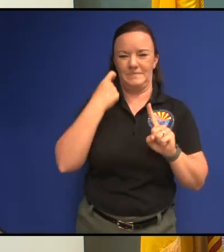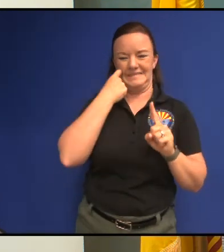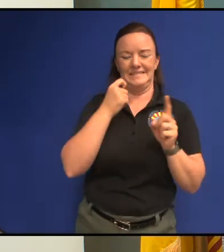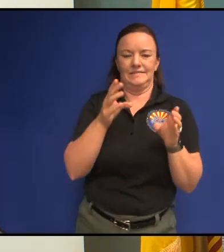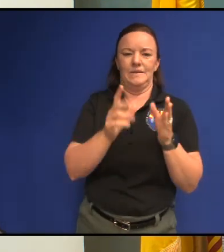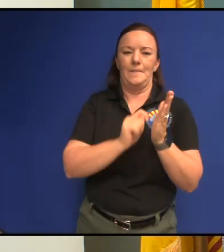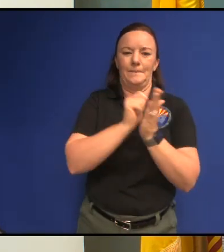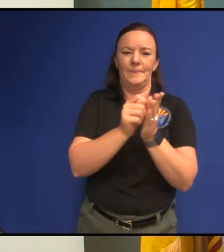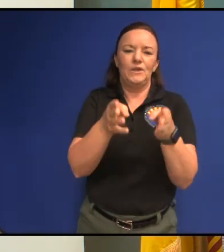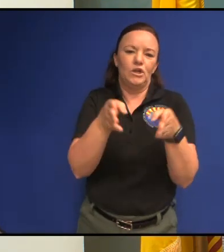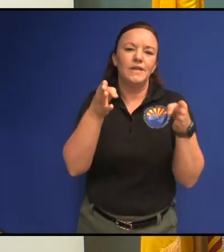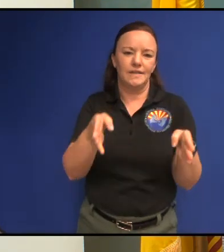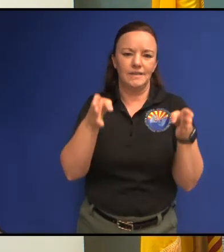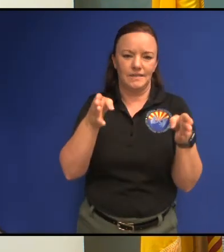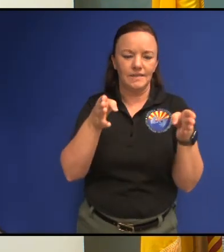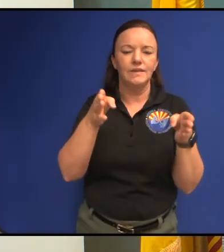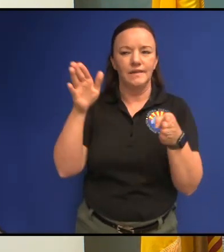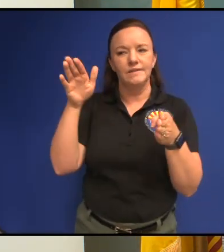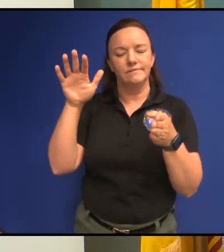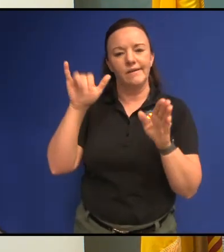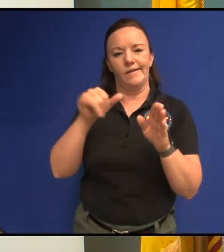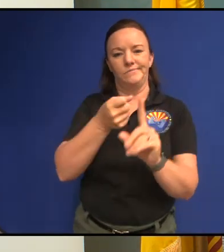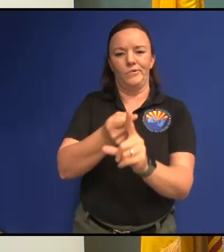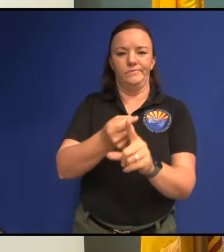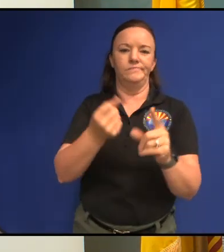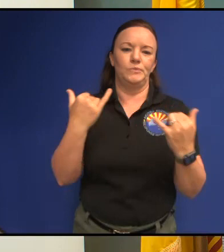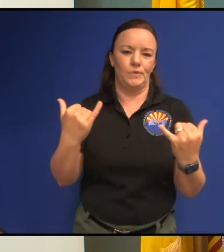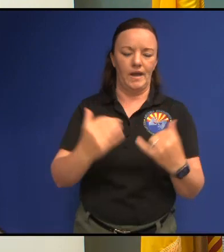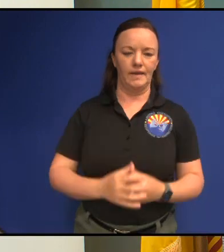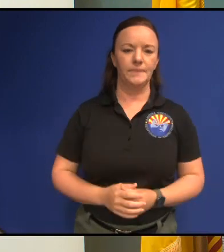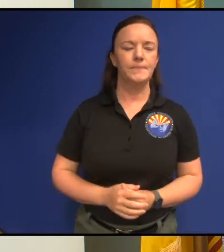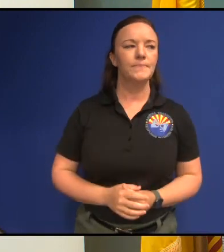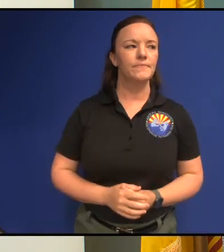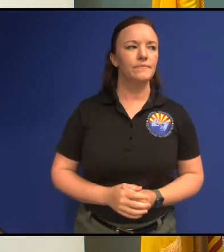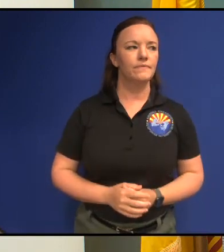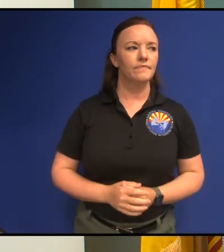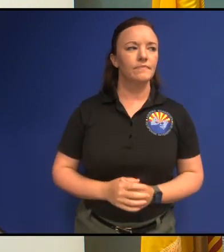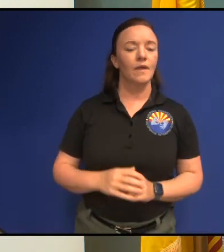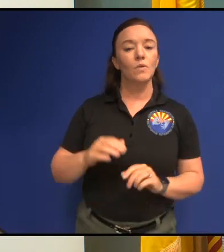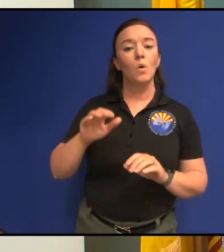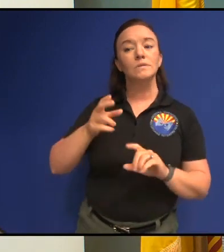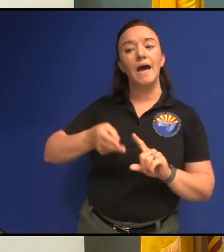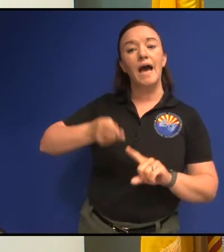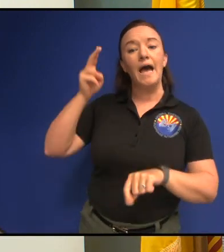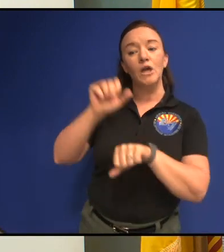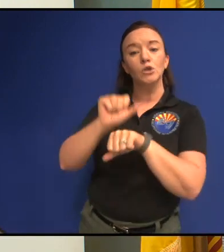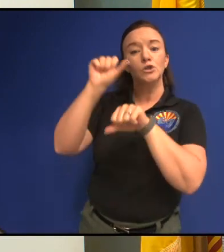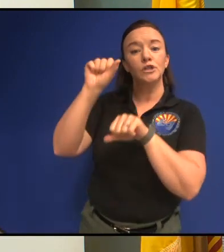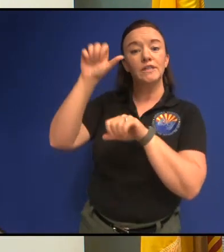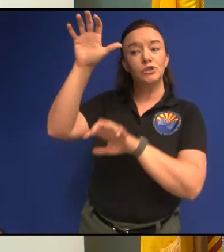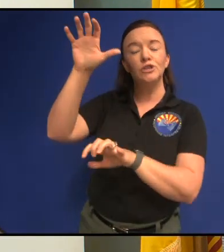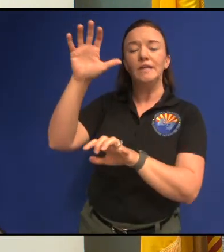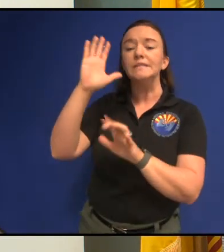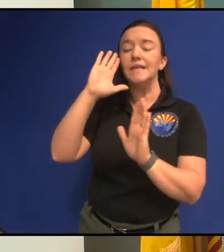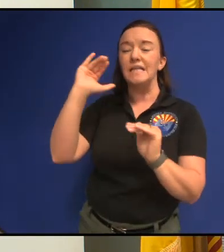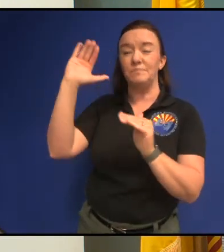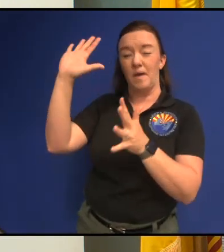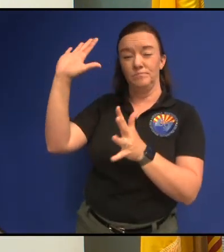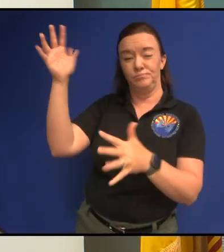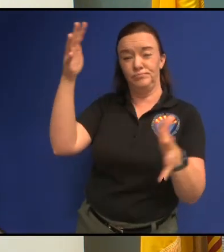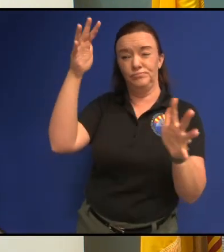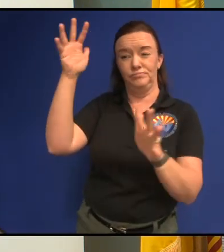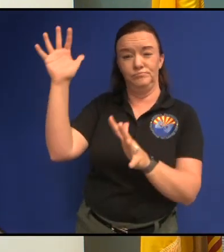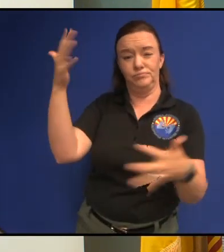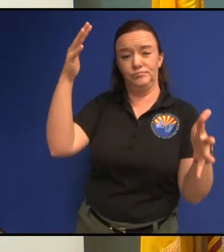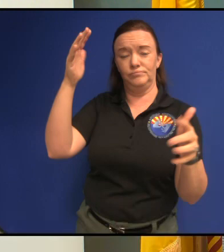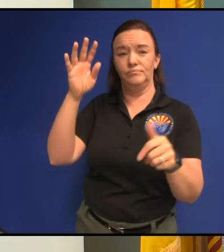be making it over here today. Up high on our exposed areas of the fire, we're expecting wind gusts of anywhere to 40 to